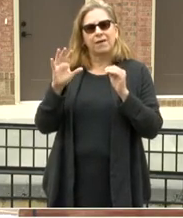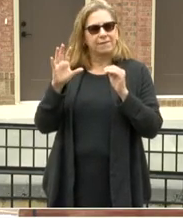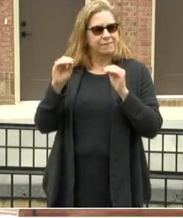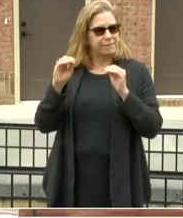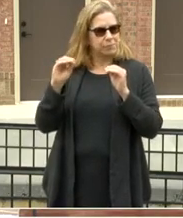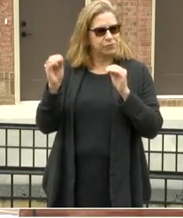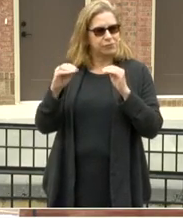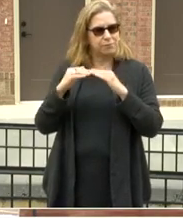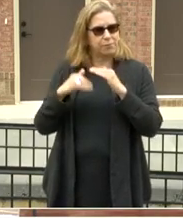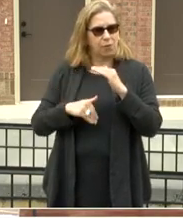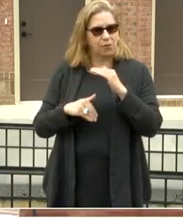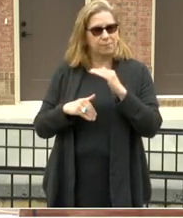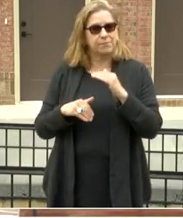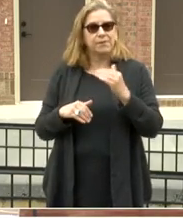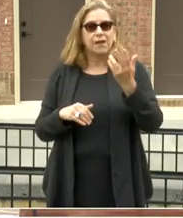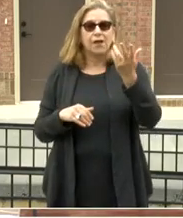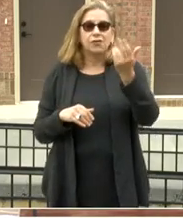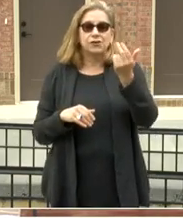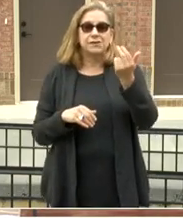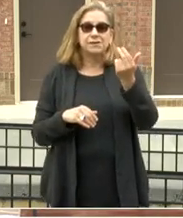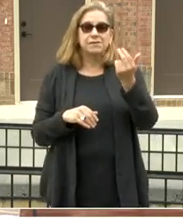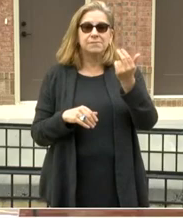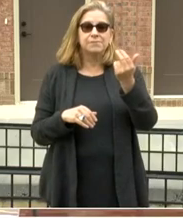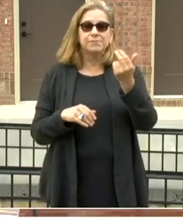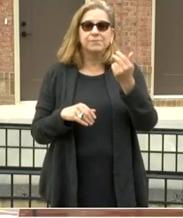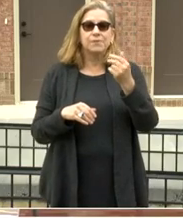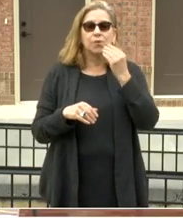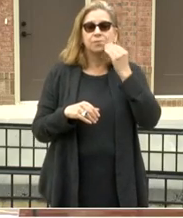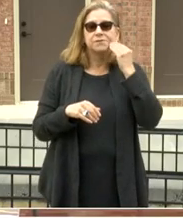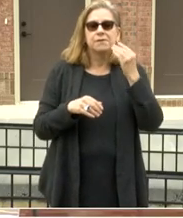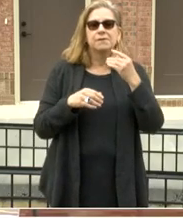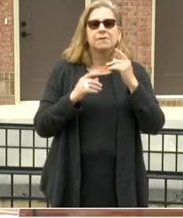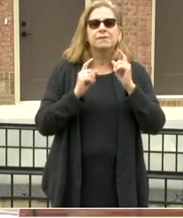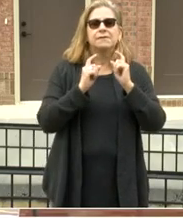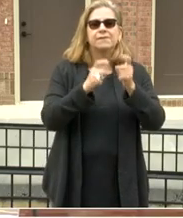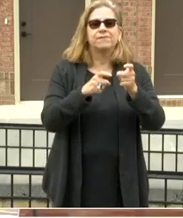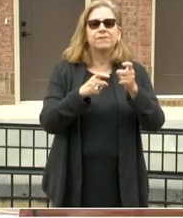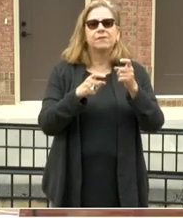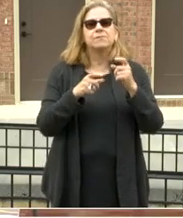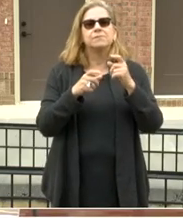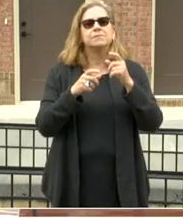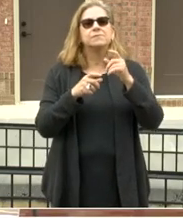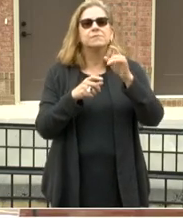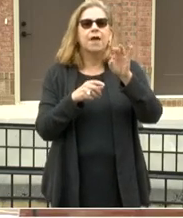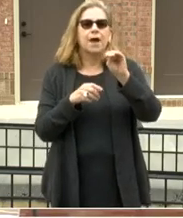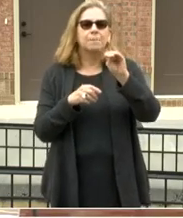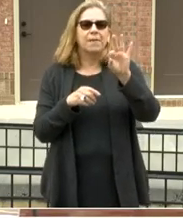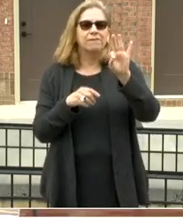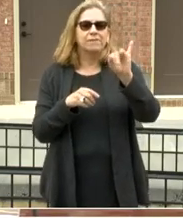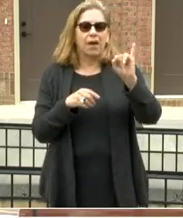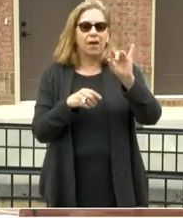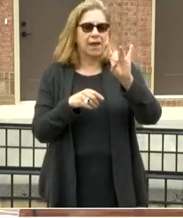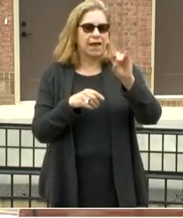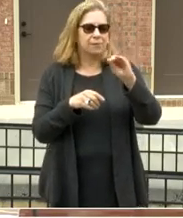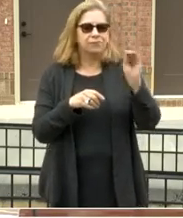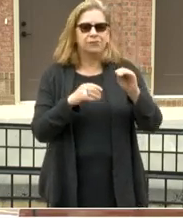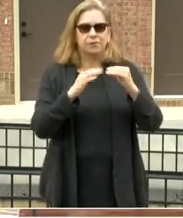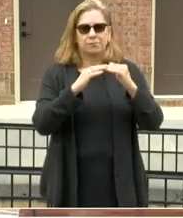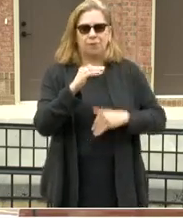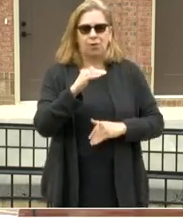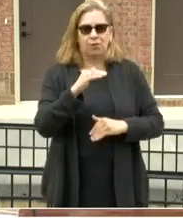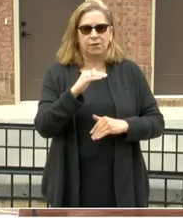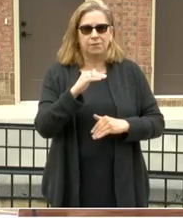for households with an annual income at or below 80% of MFI. 2 weeks ago, a Red Brick team was standing on the